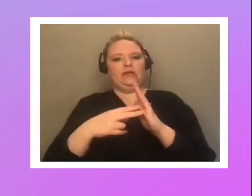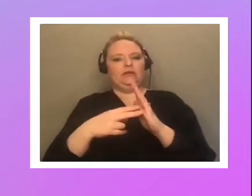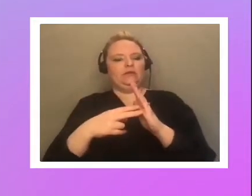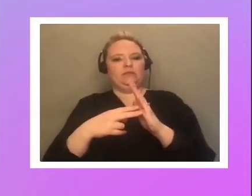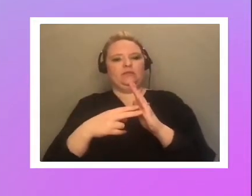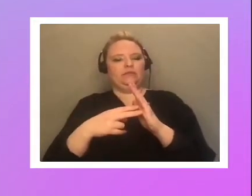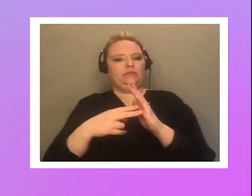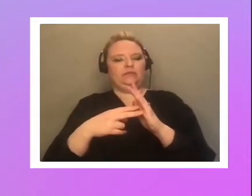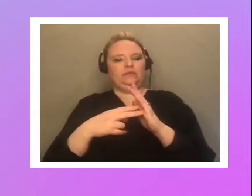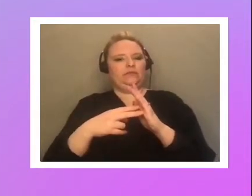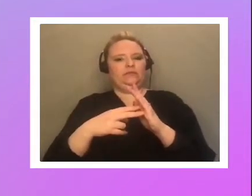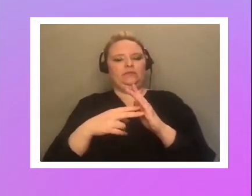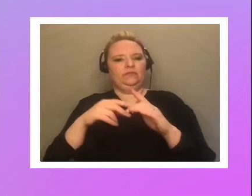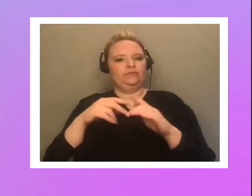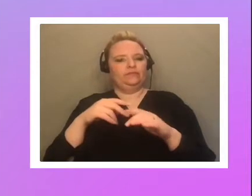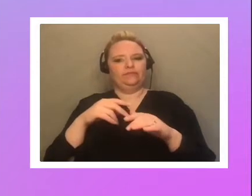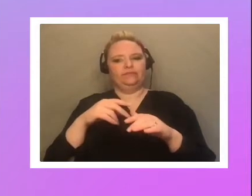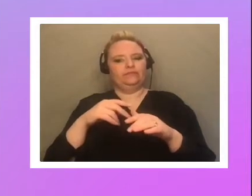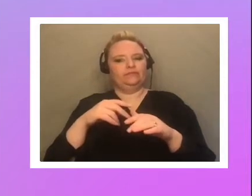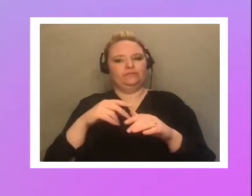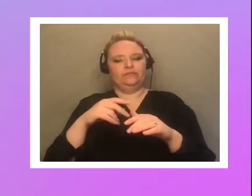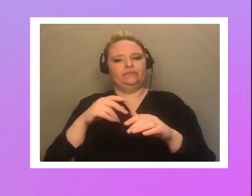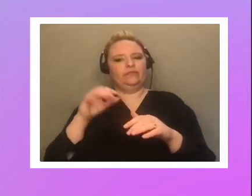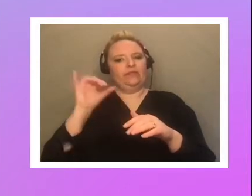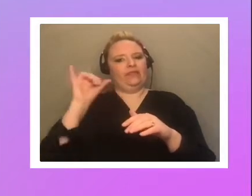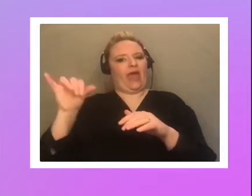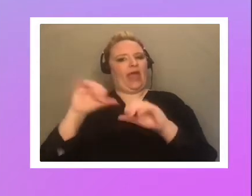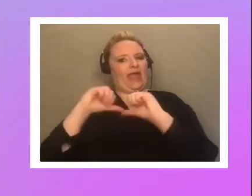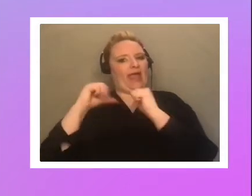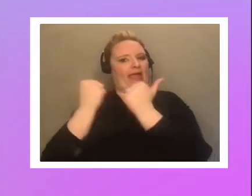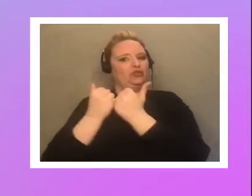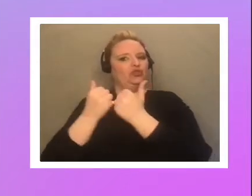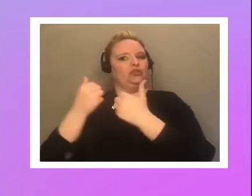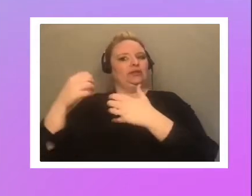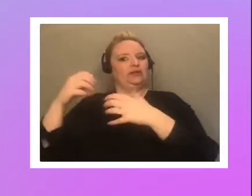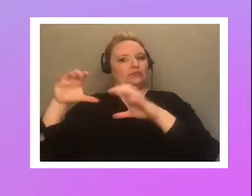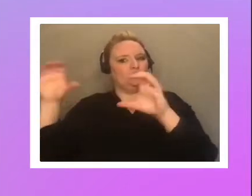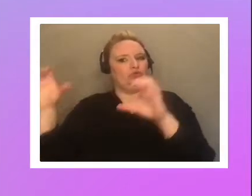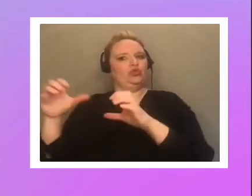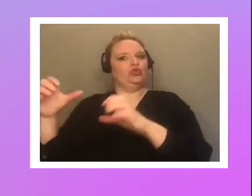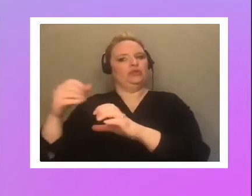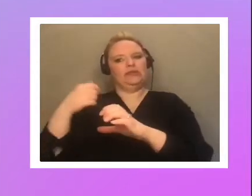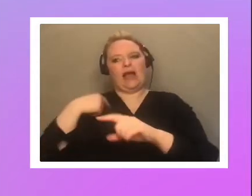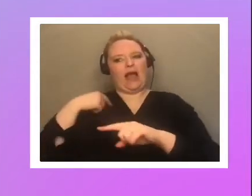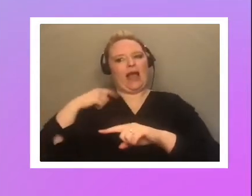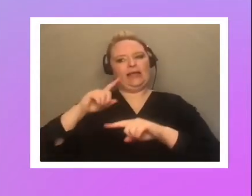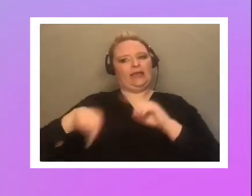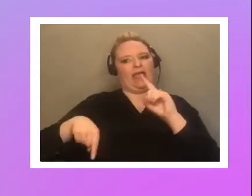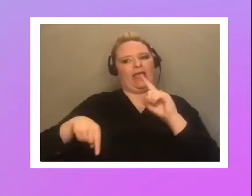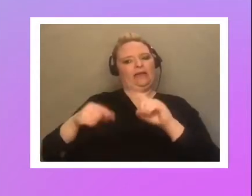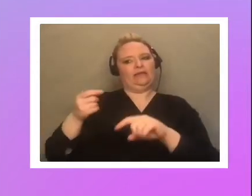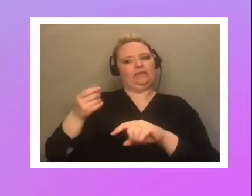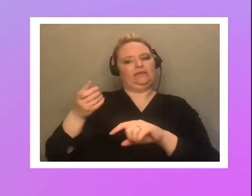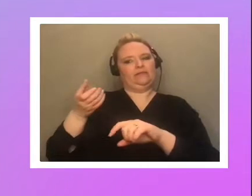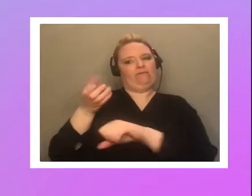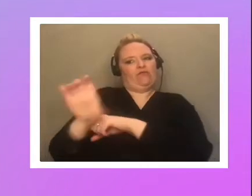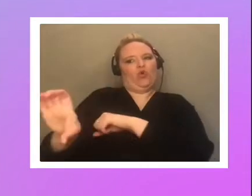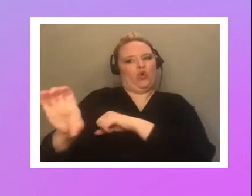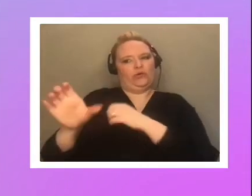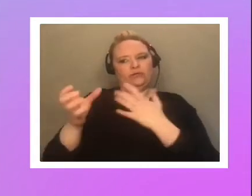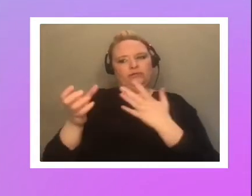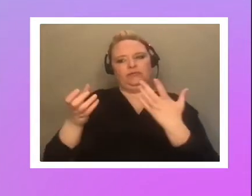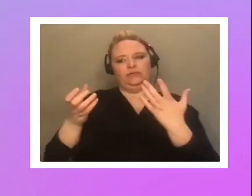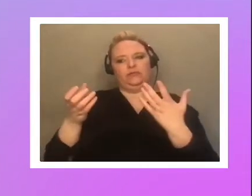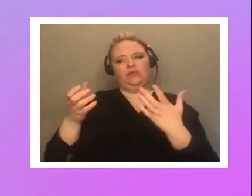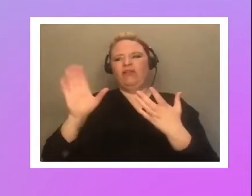hold agencies that produce work for you, you can't hold them responsible for the